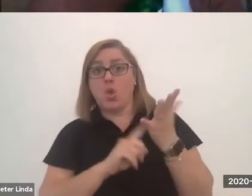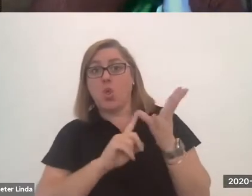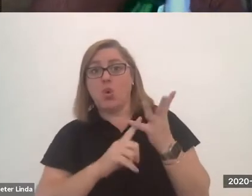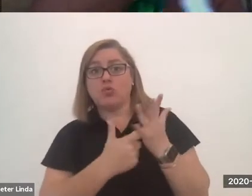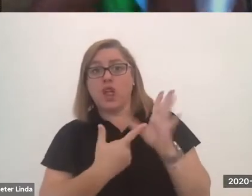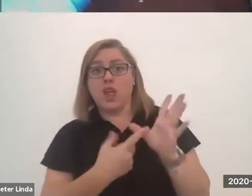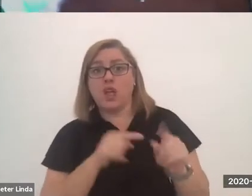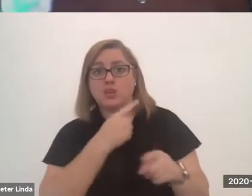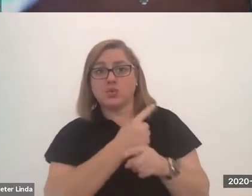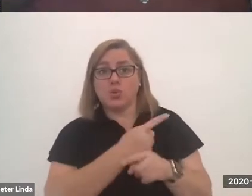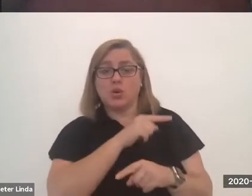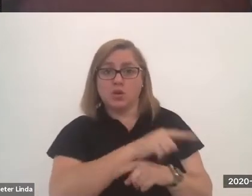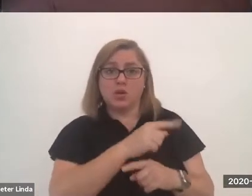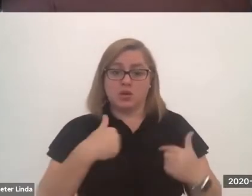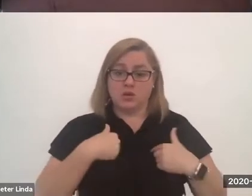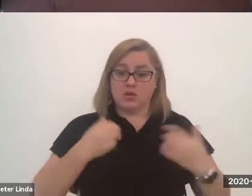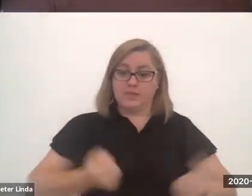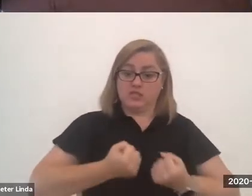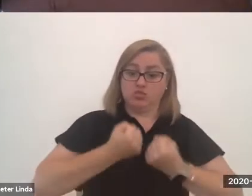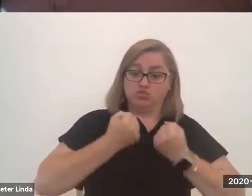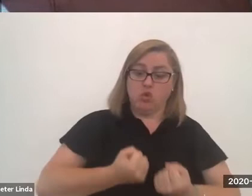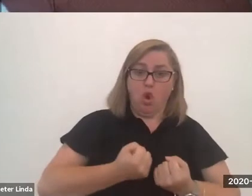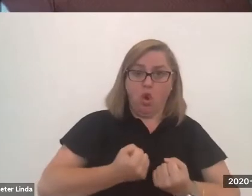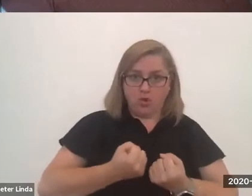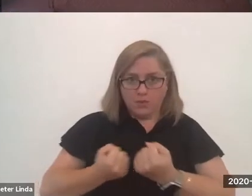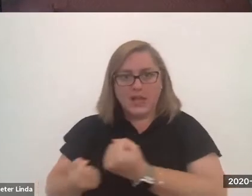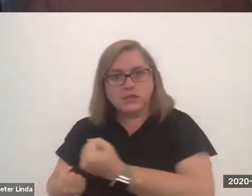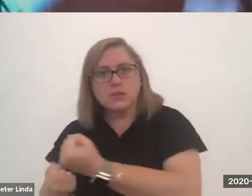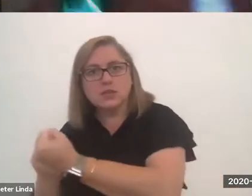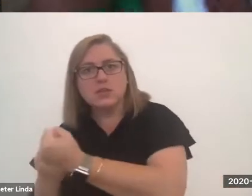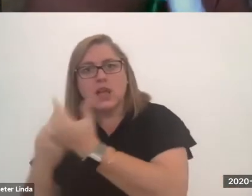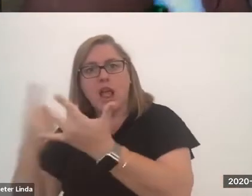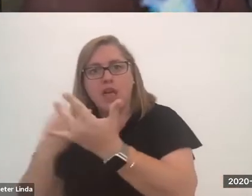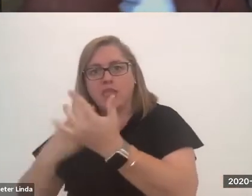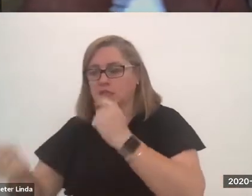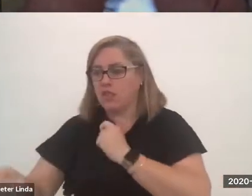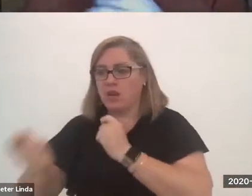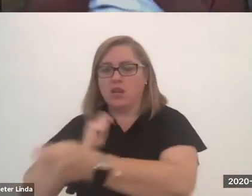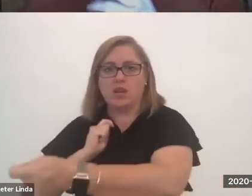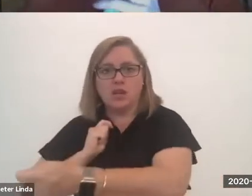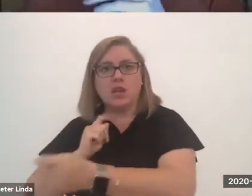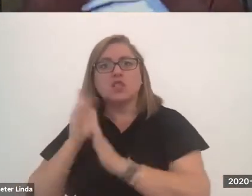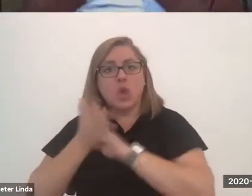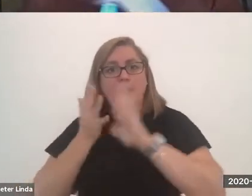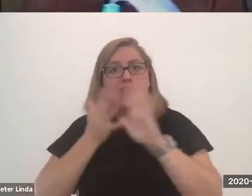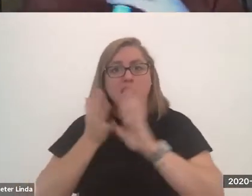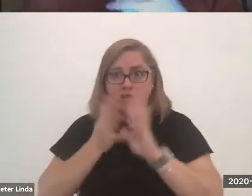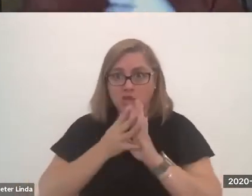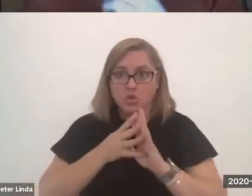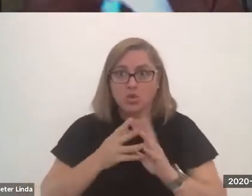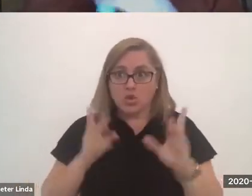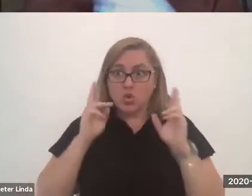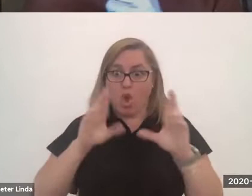being strong, to be able to be strong for others and vice versa, that you hope that collectively you have enough strength to get